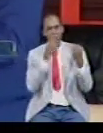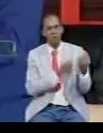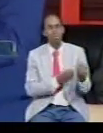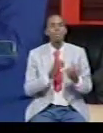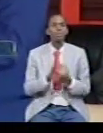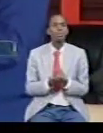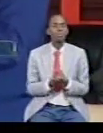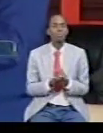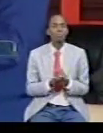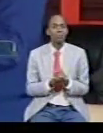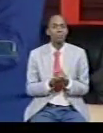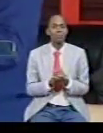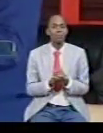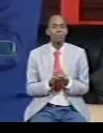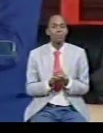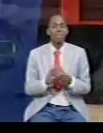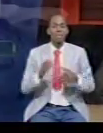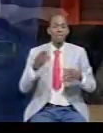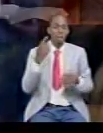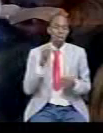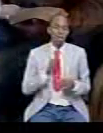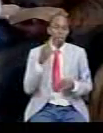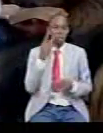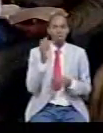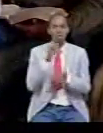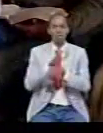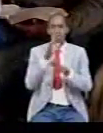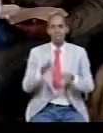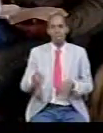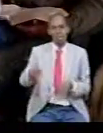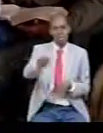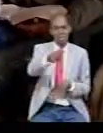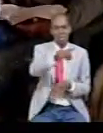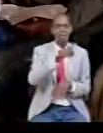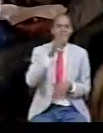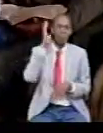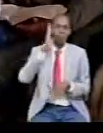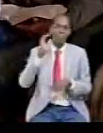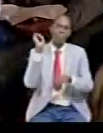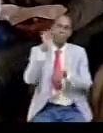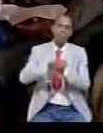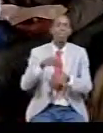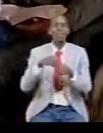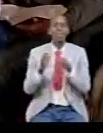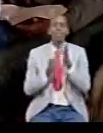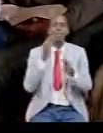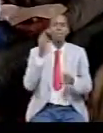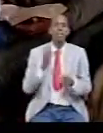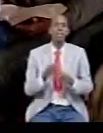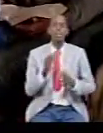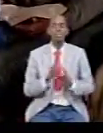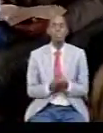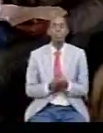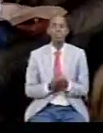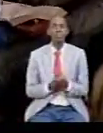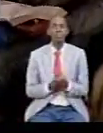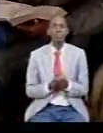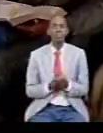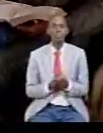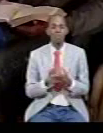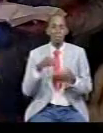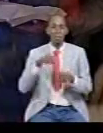there. I see conquerors there. You'll conquer in Jesus' name.